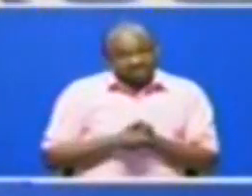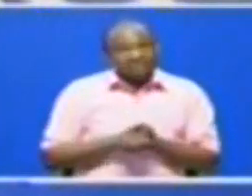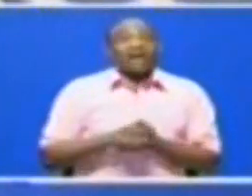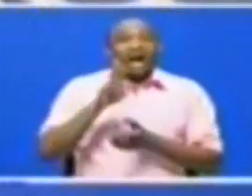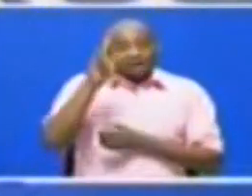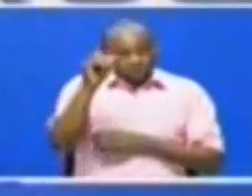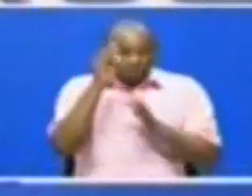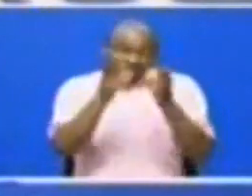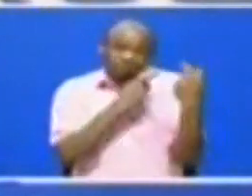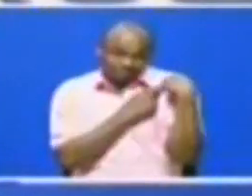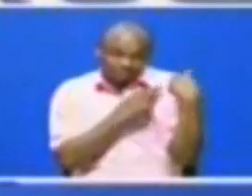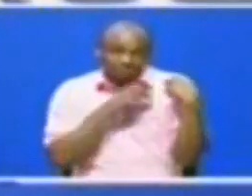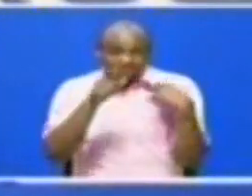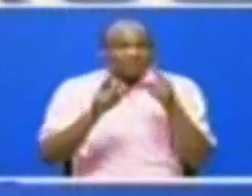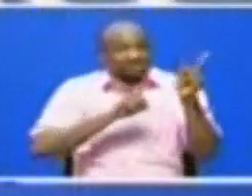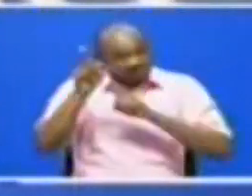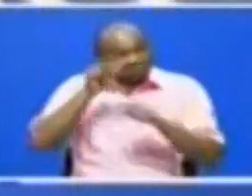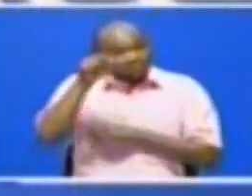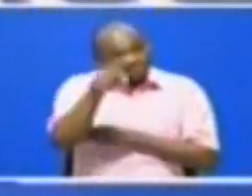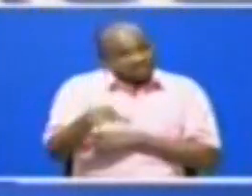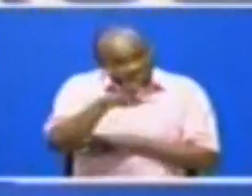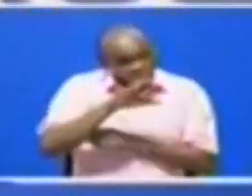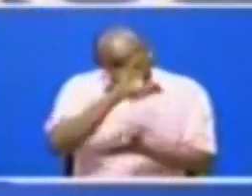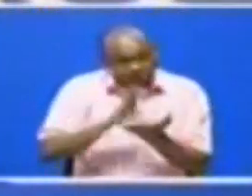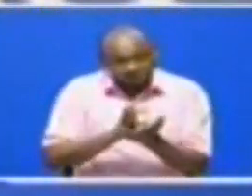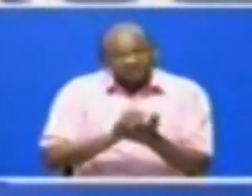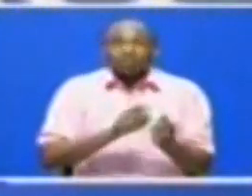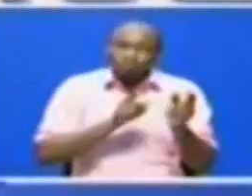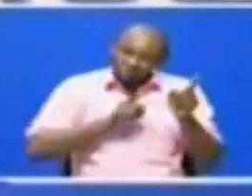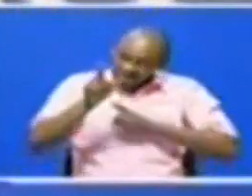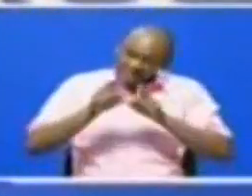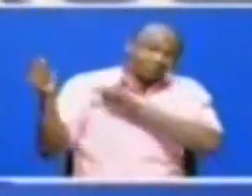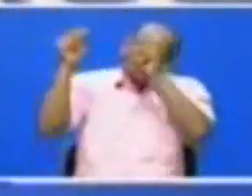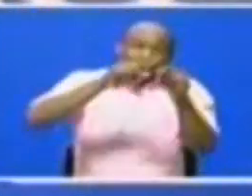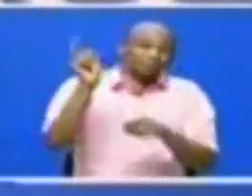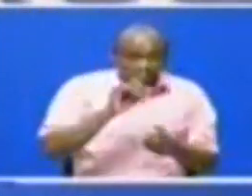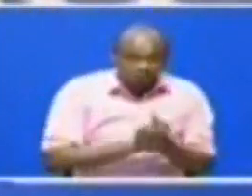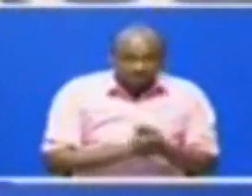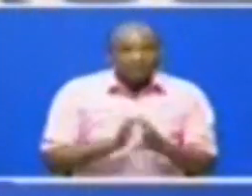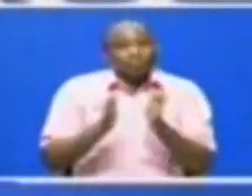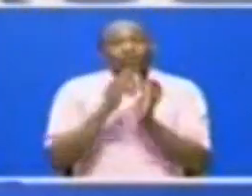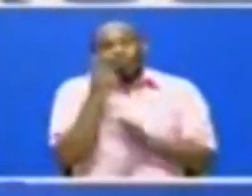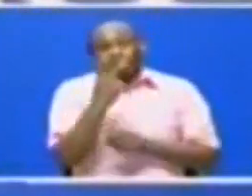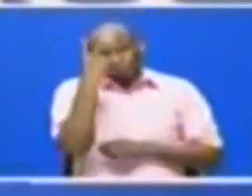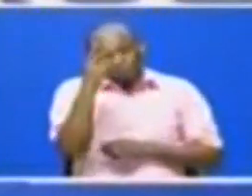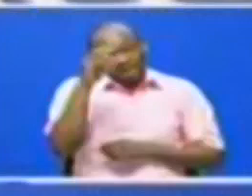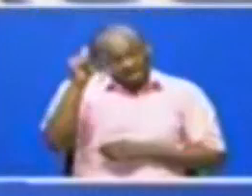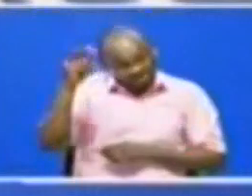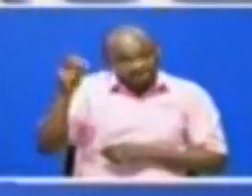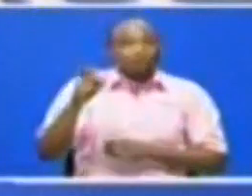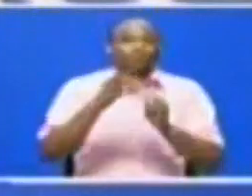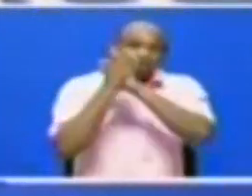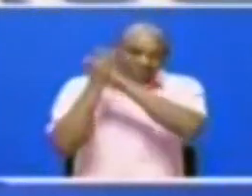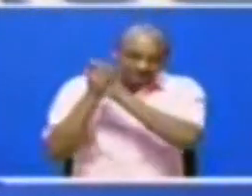returning officer should travel from that constituency and come to Nairobi in the company of two agents of Jubilee,